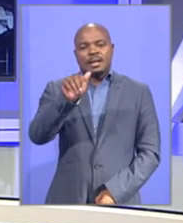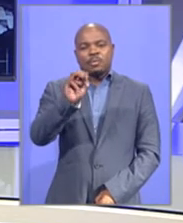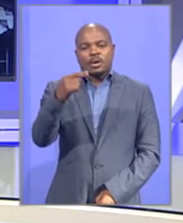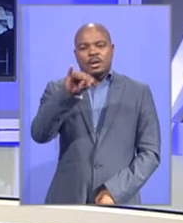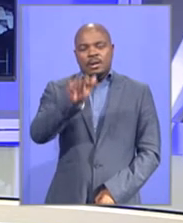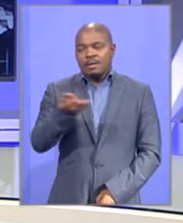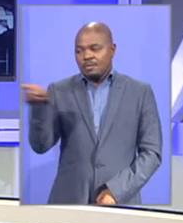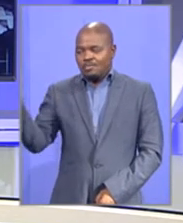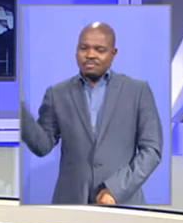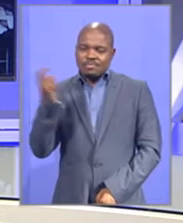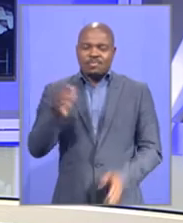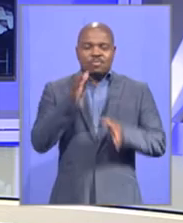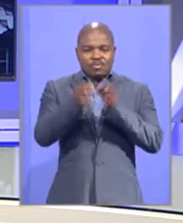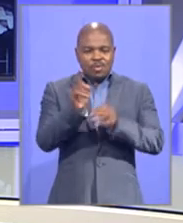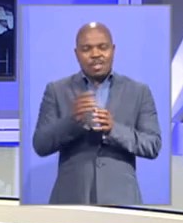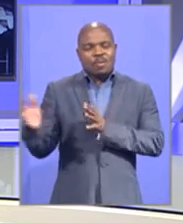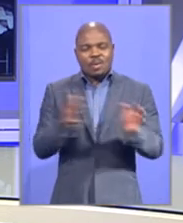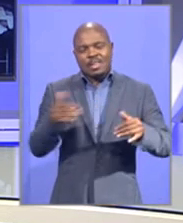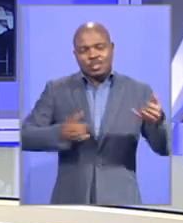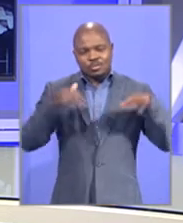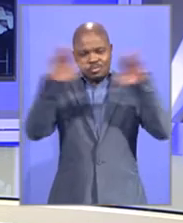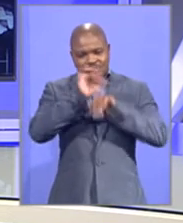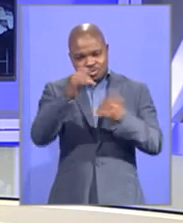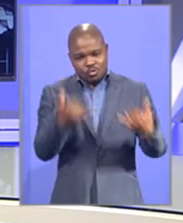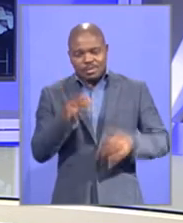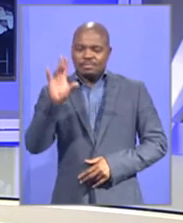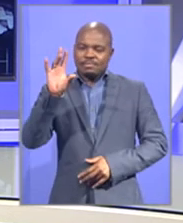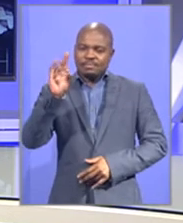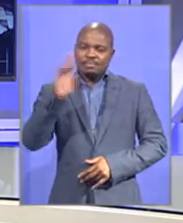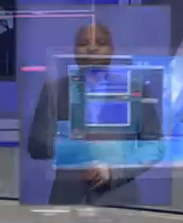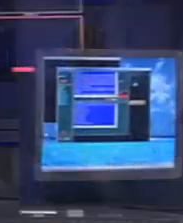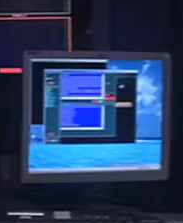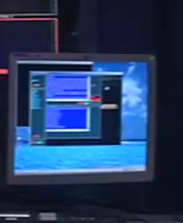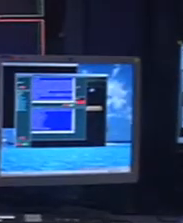a bosa sentle nnang le maitiso a bontate a la boraro.